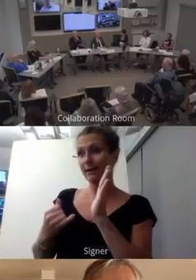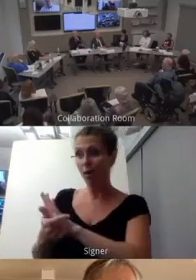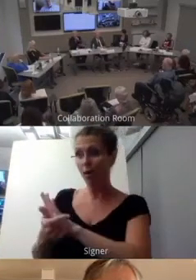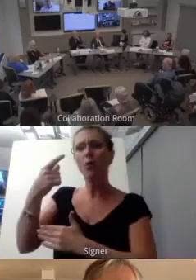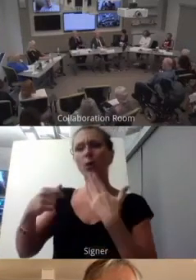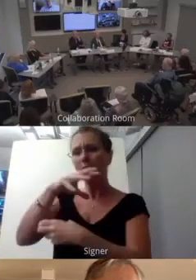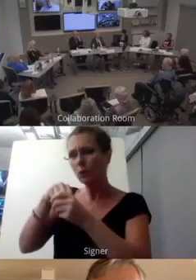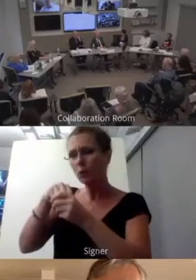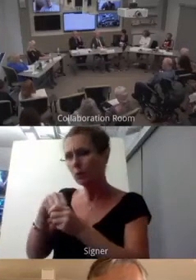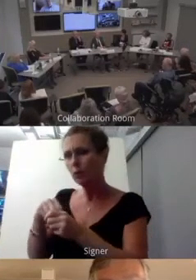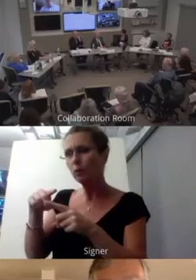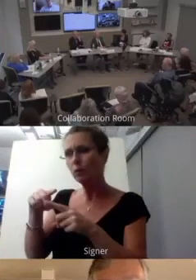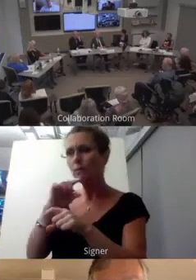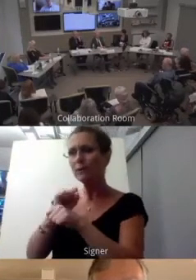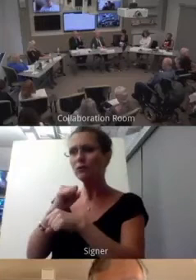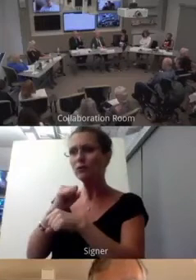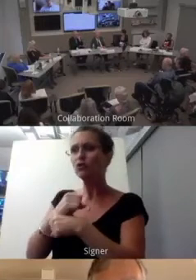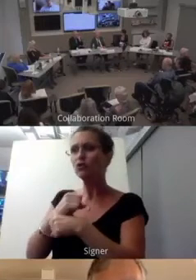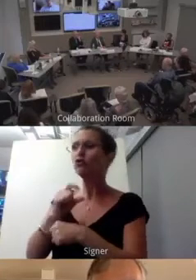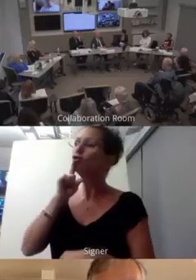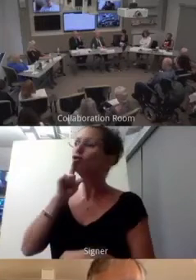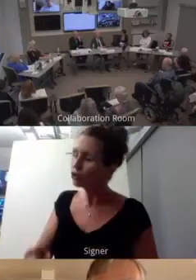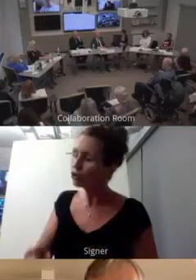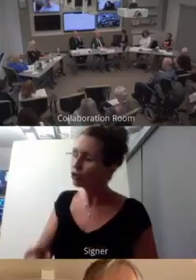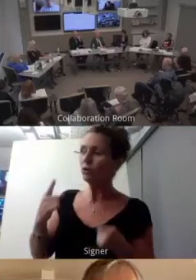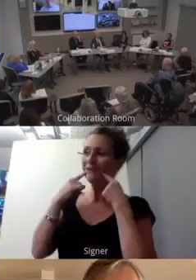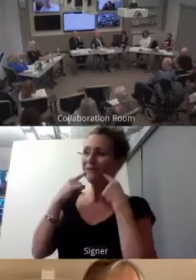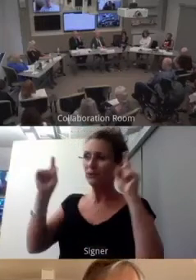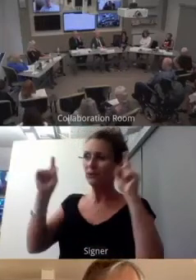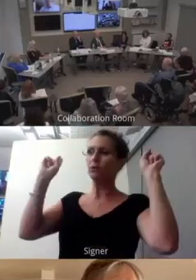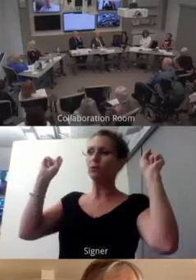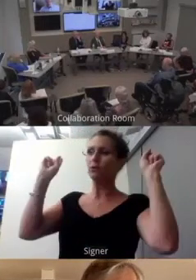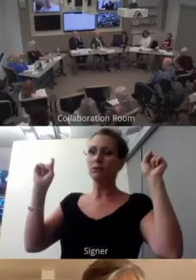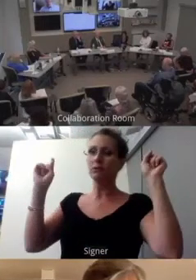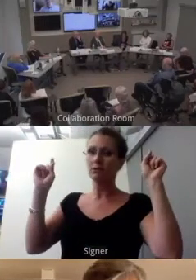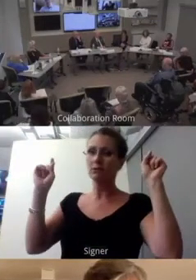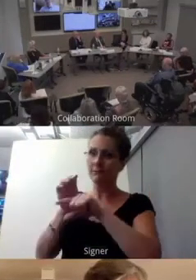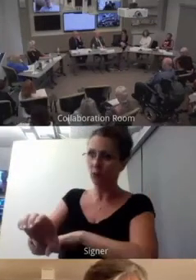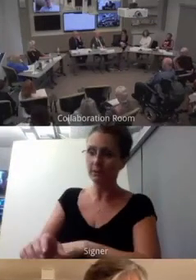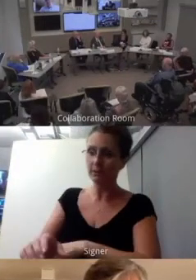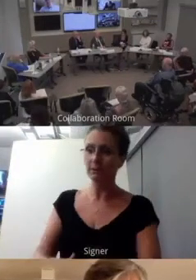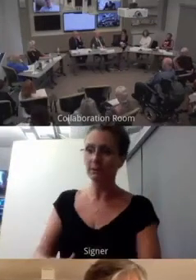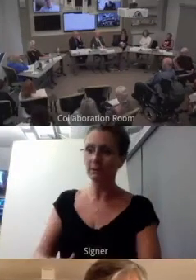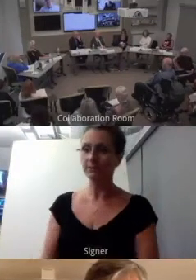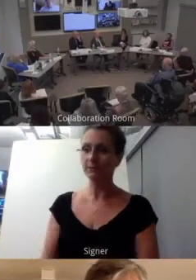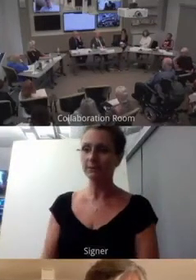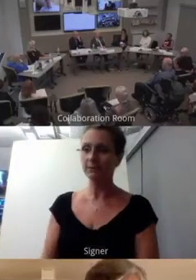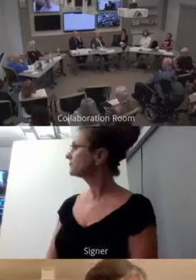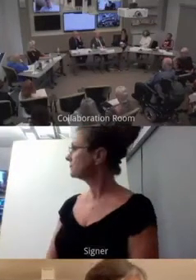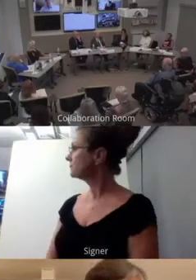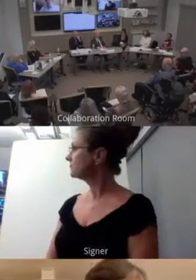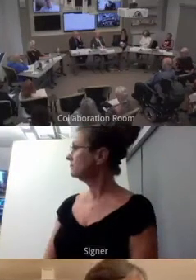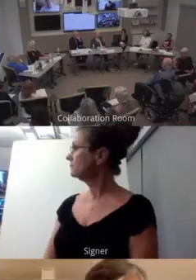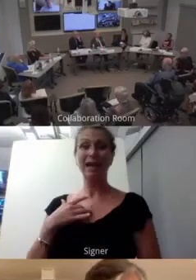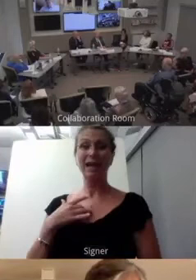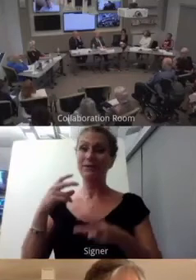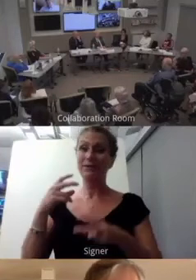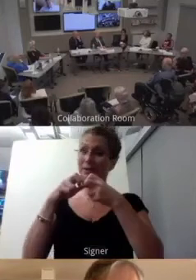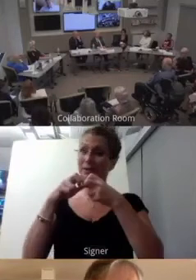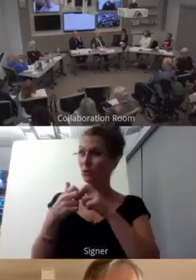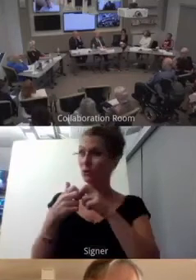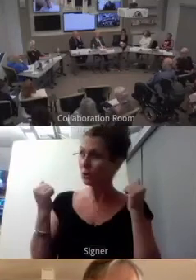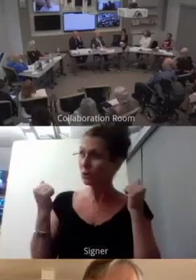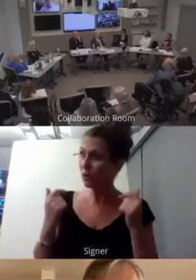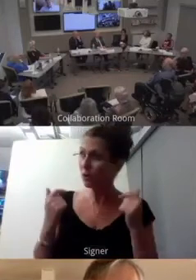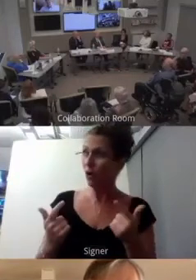make enforcement work? I think the issue we're all confronting today is accessible technology,